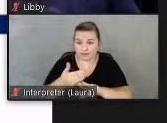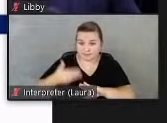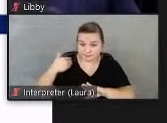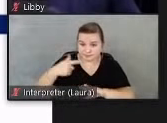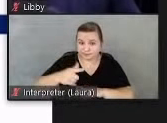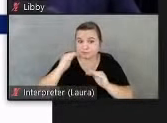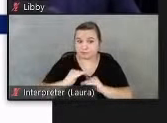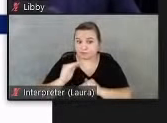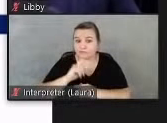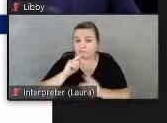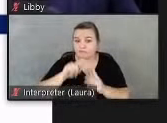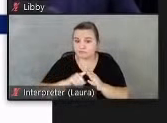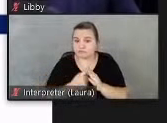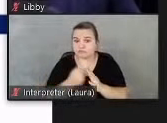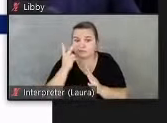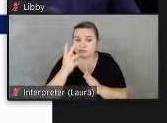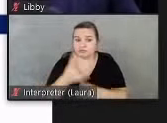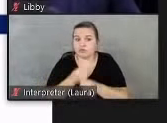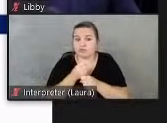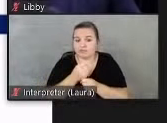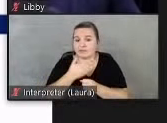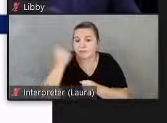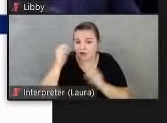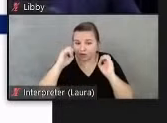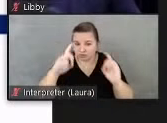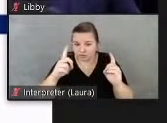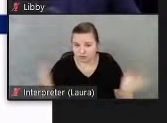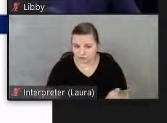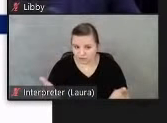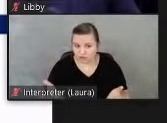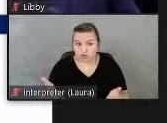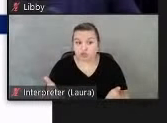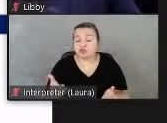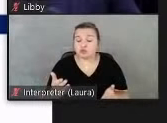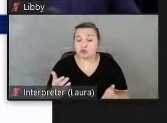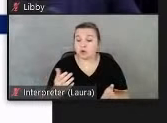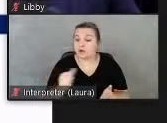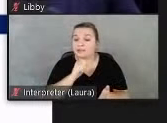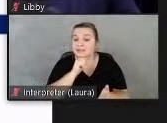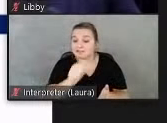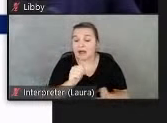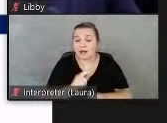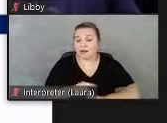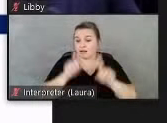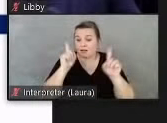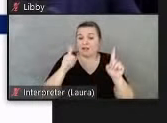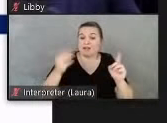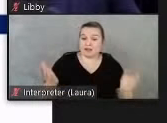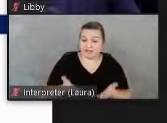is starting to receive a better education here. So it's not uncommon that the individuals who are here that